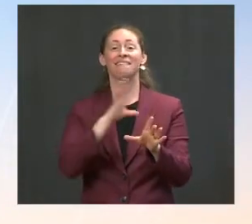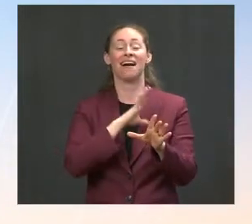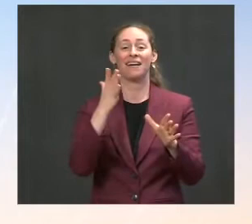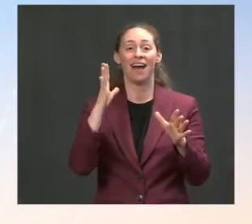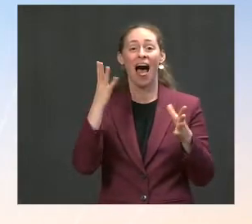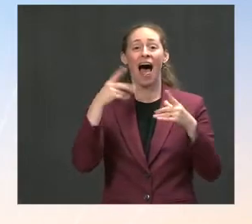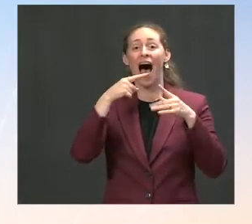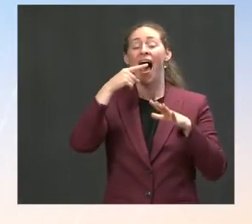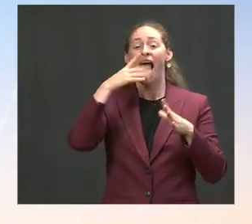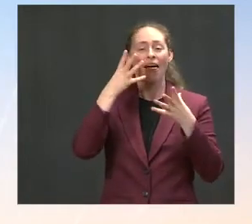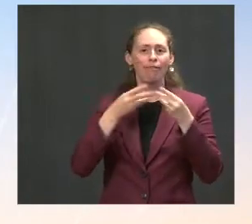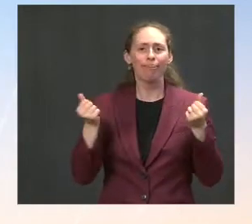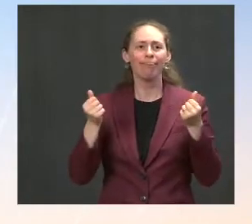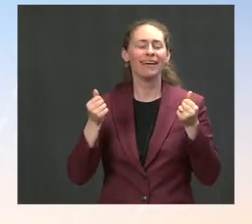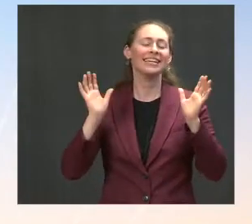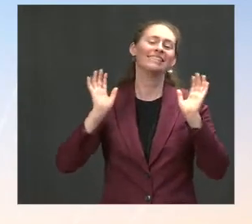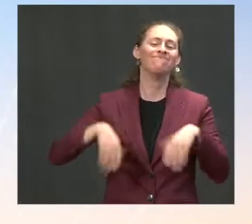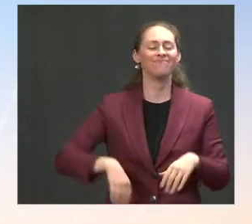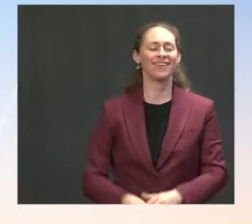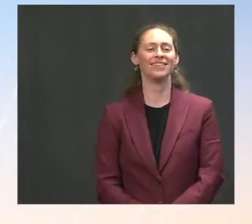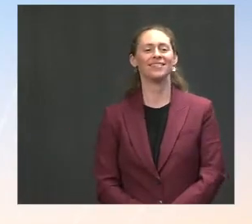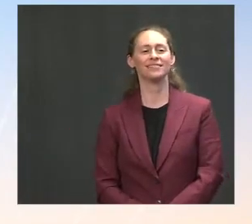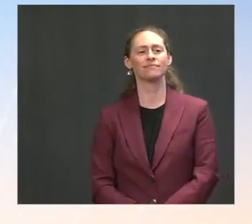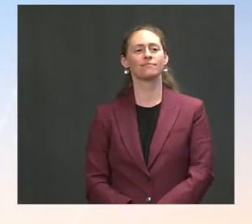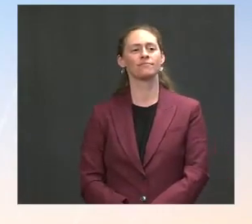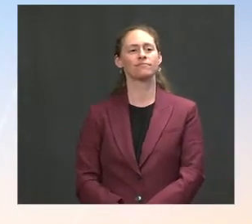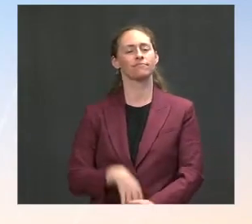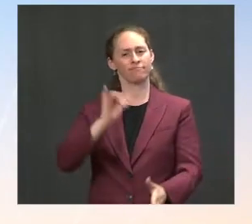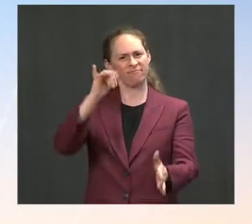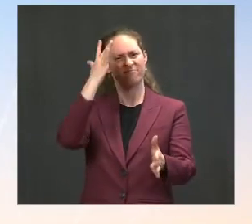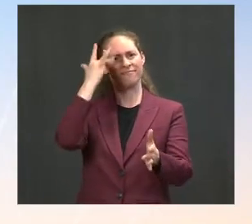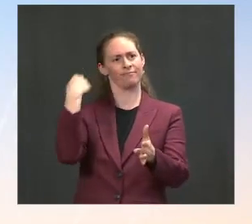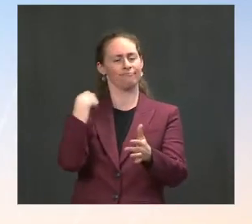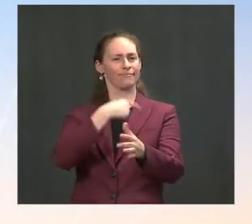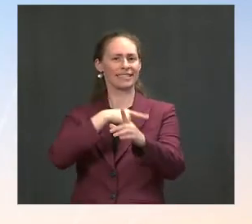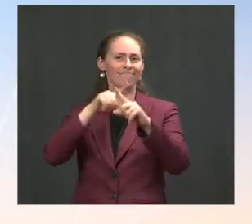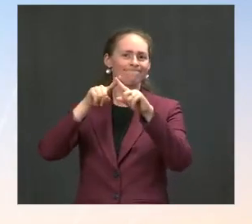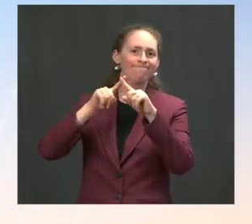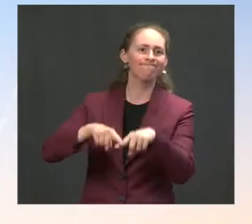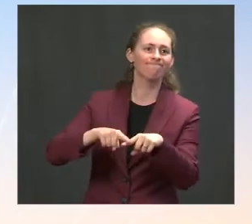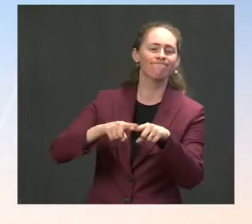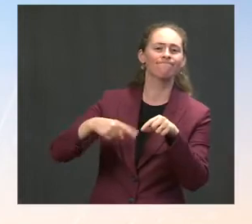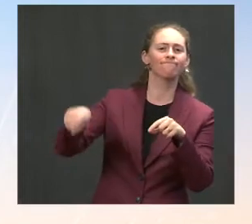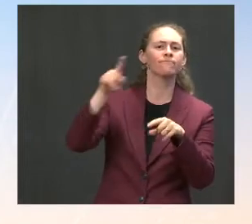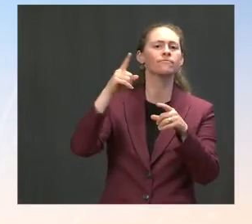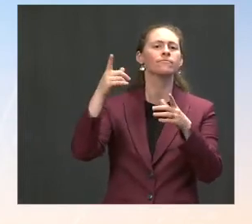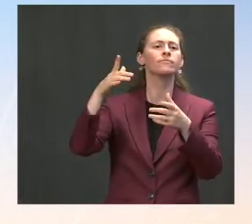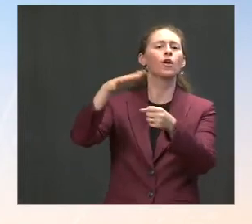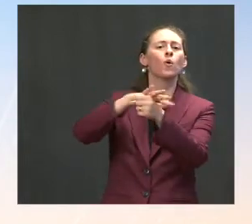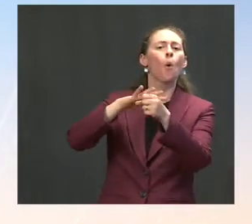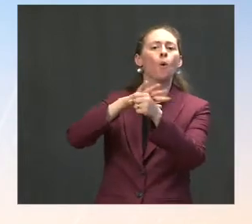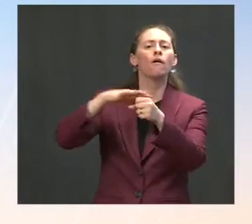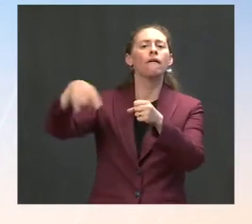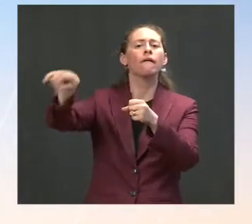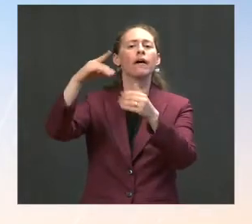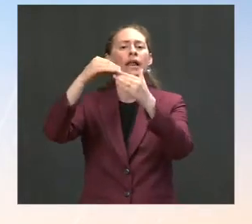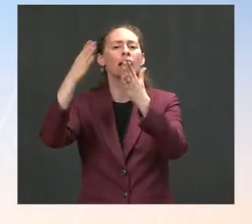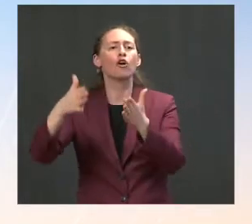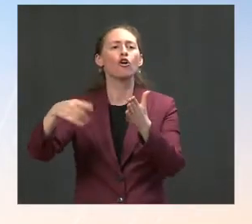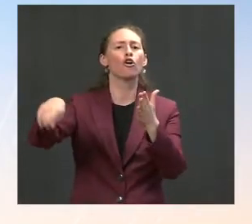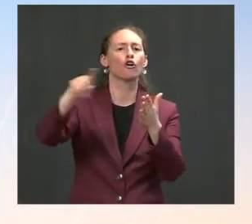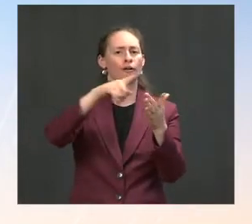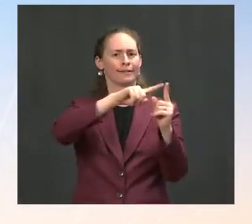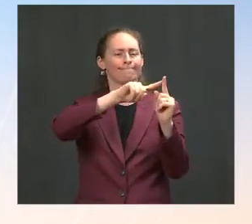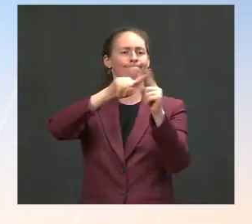is why, sorry, it was a little bit of a lead-in. This is why we rely on local messengers and why we rely on trusted voices, because whether it's the President of the